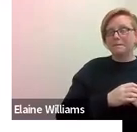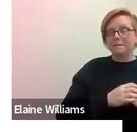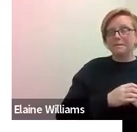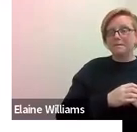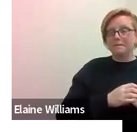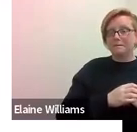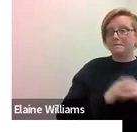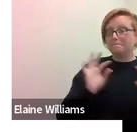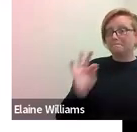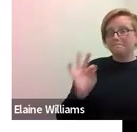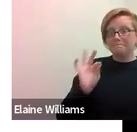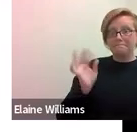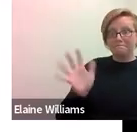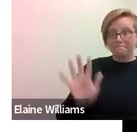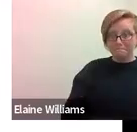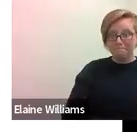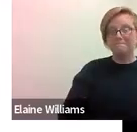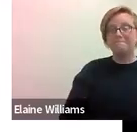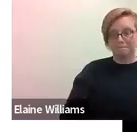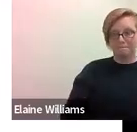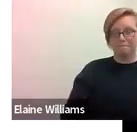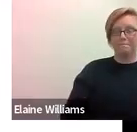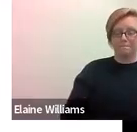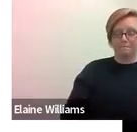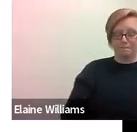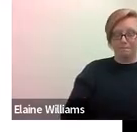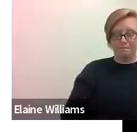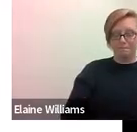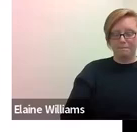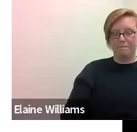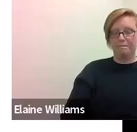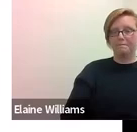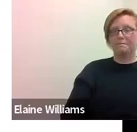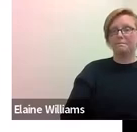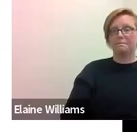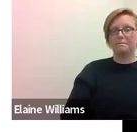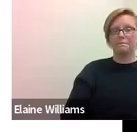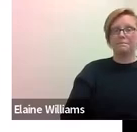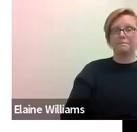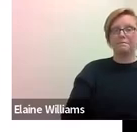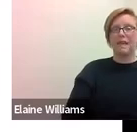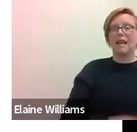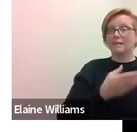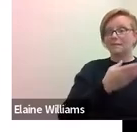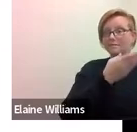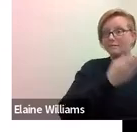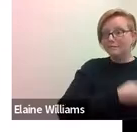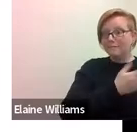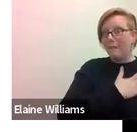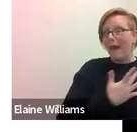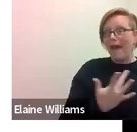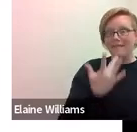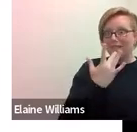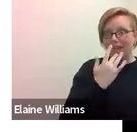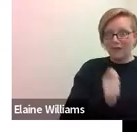Yeah, that's that. And we have these wonderful slides that are my favorite.